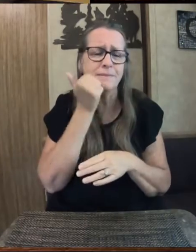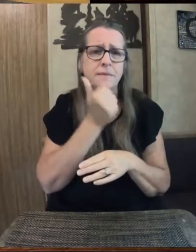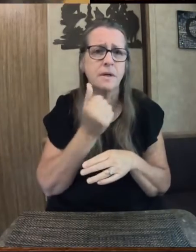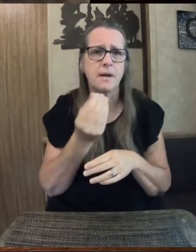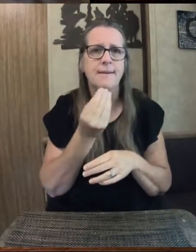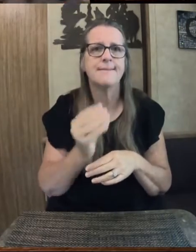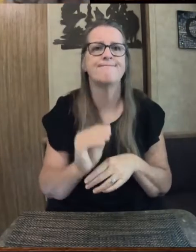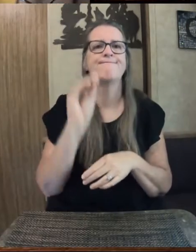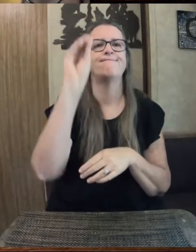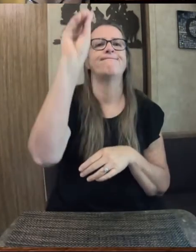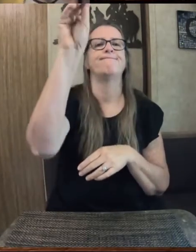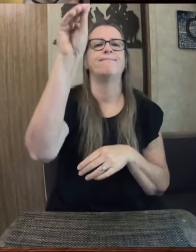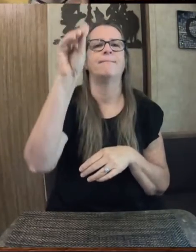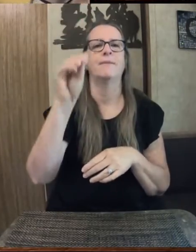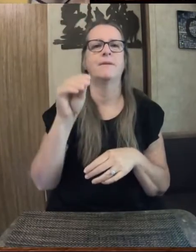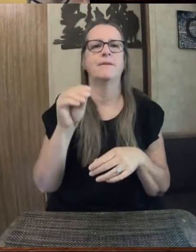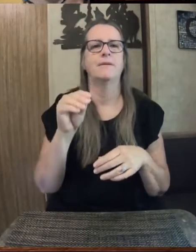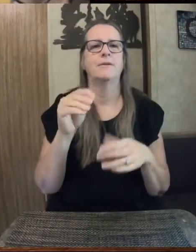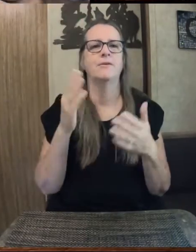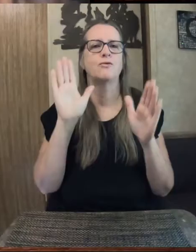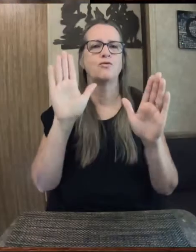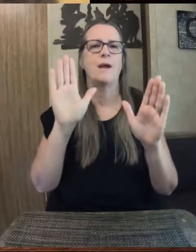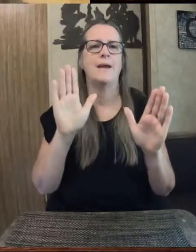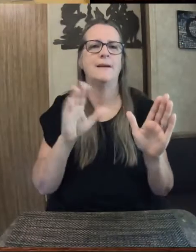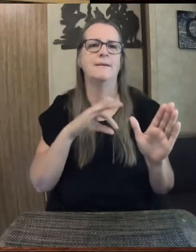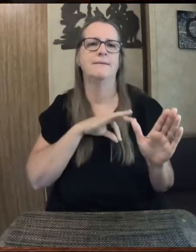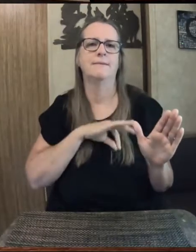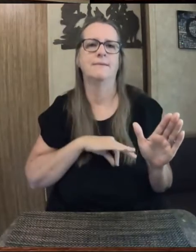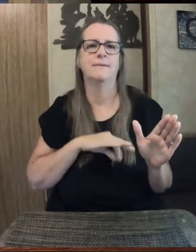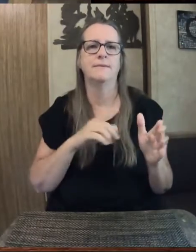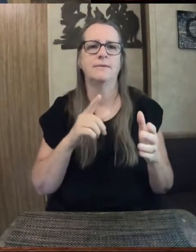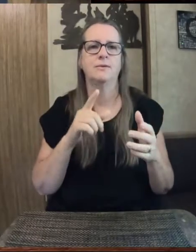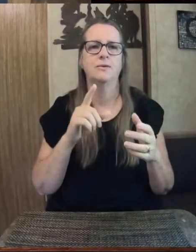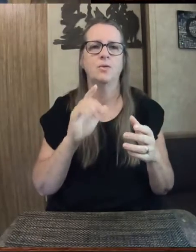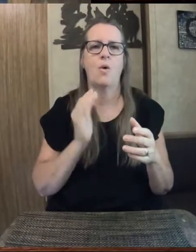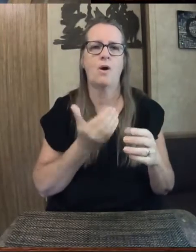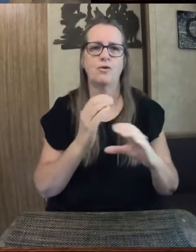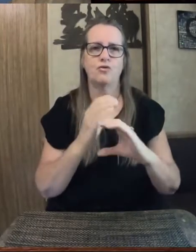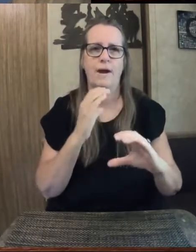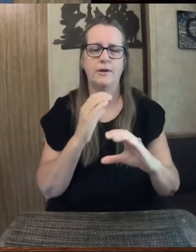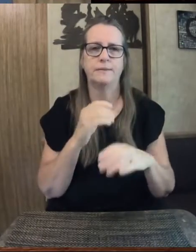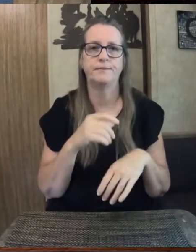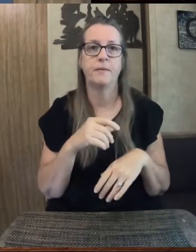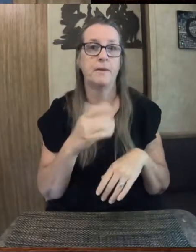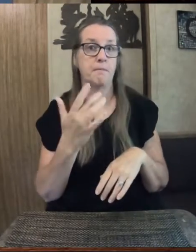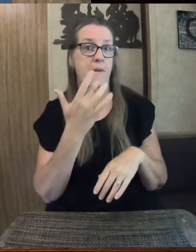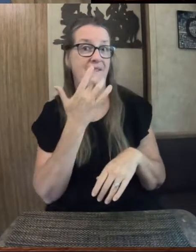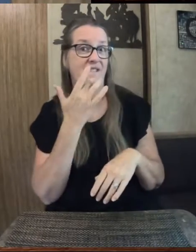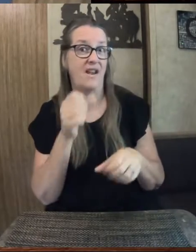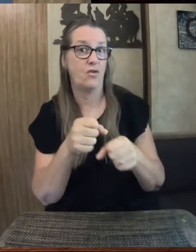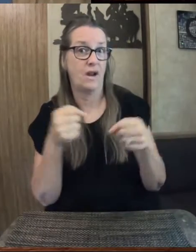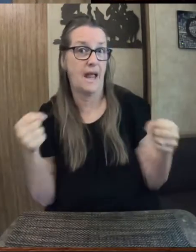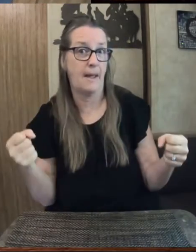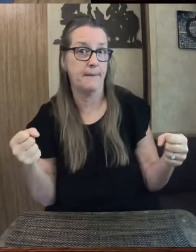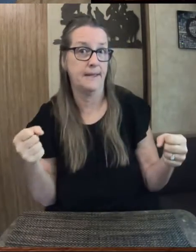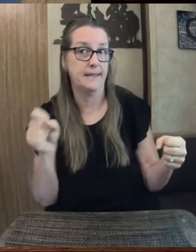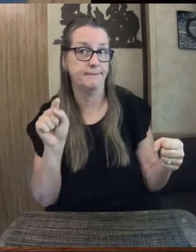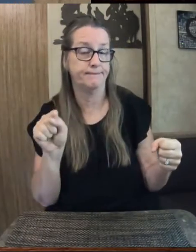So this has been a great addition to our trailer, and it looks nice. Okay, this is probably my favorite